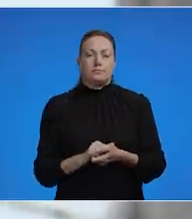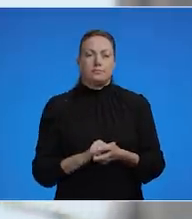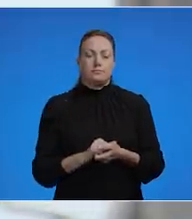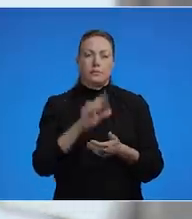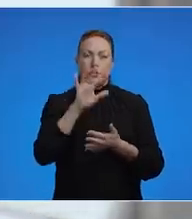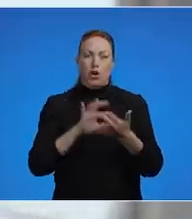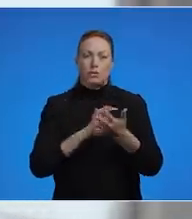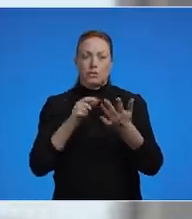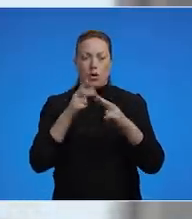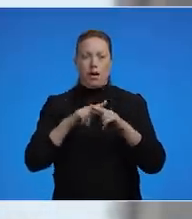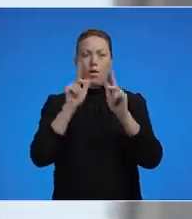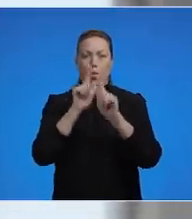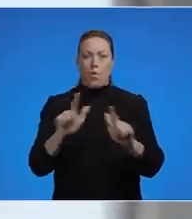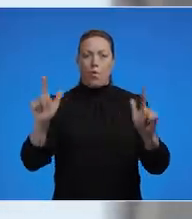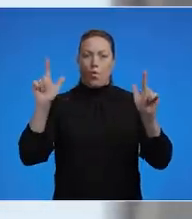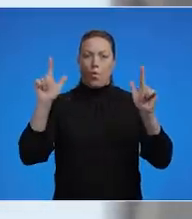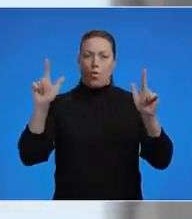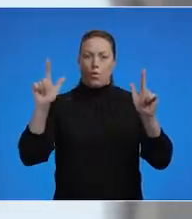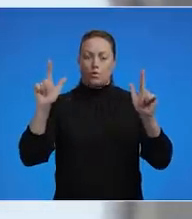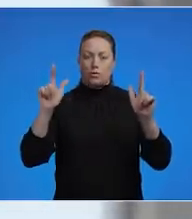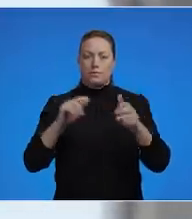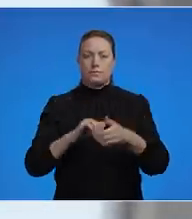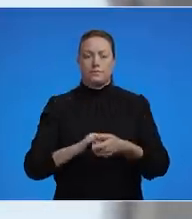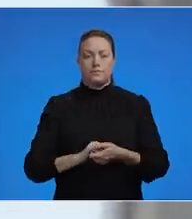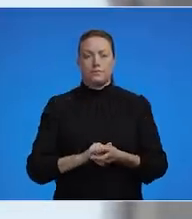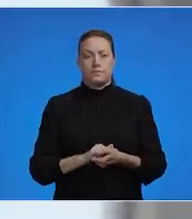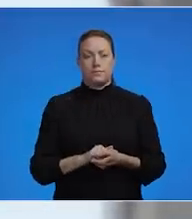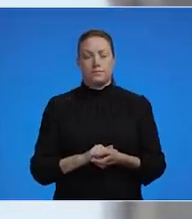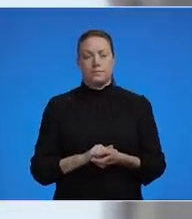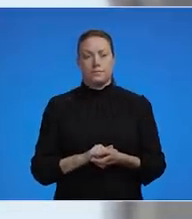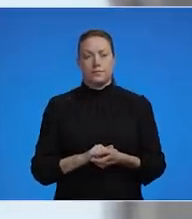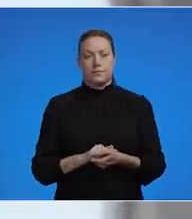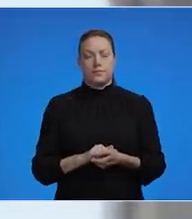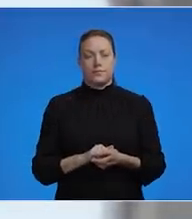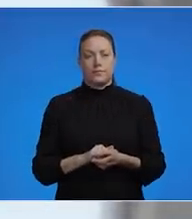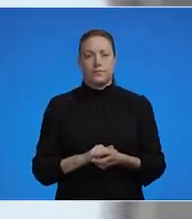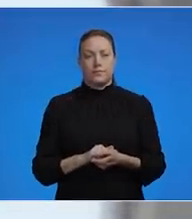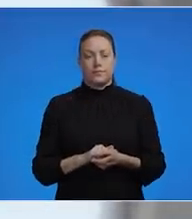The Gospel of the Lord. Praise to you, Lord Jesus Christ.